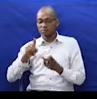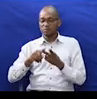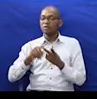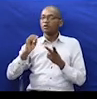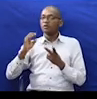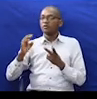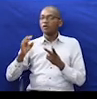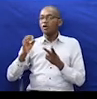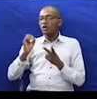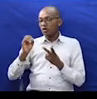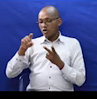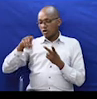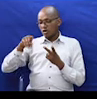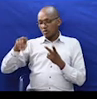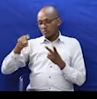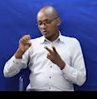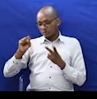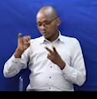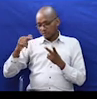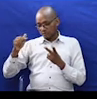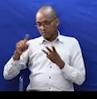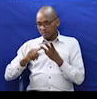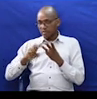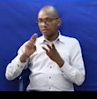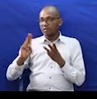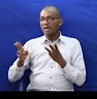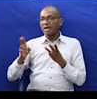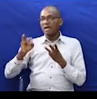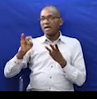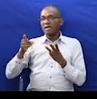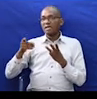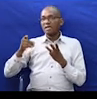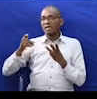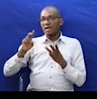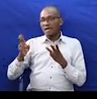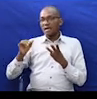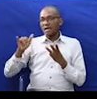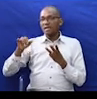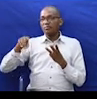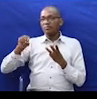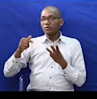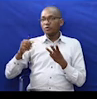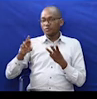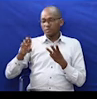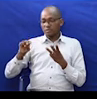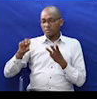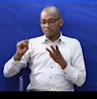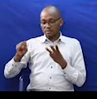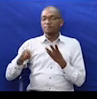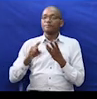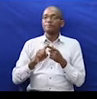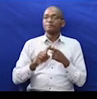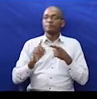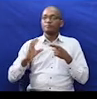opposite, and H stands for hypotenuse. The second 3 letters, C